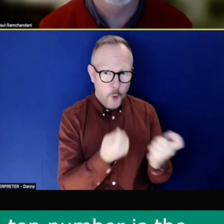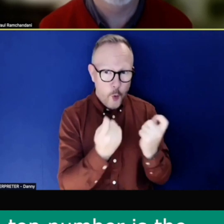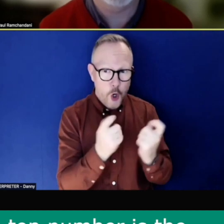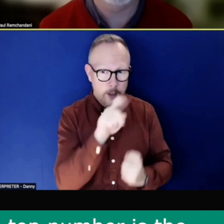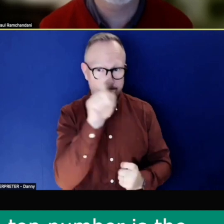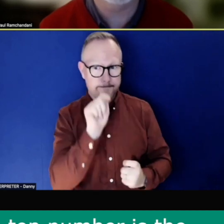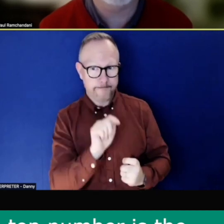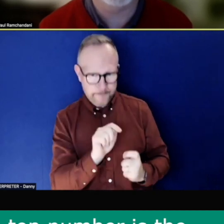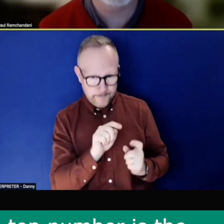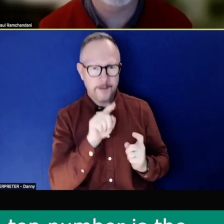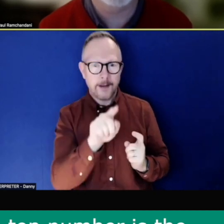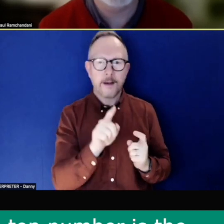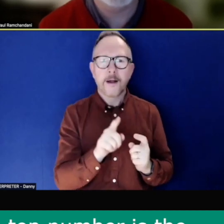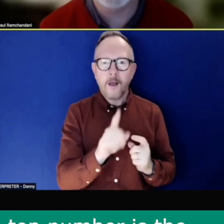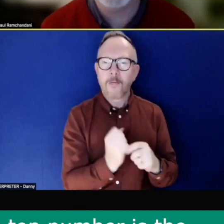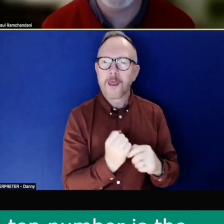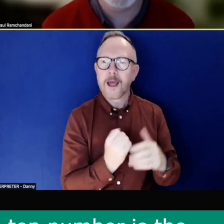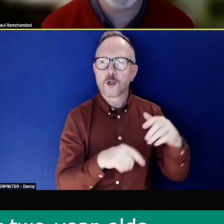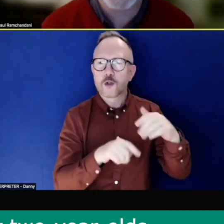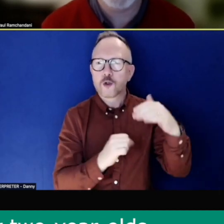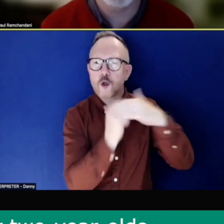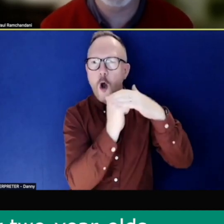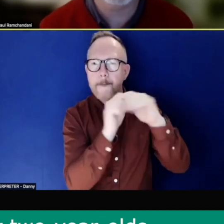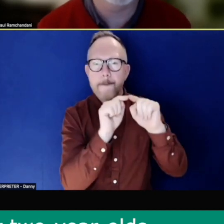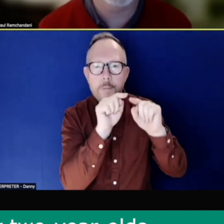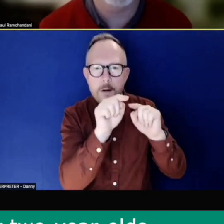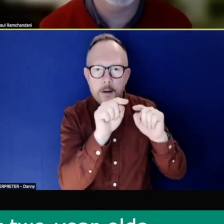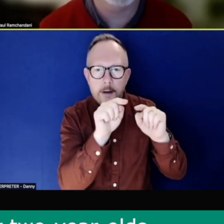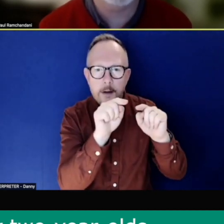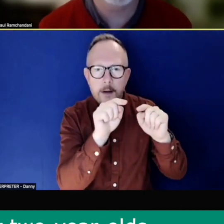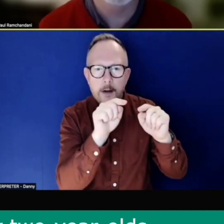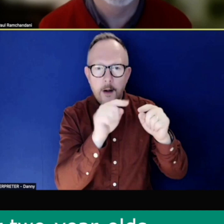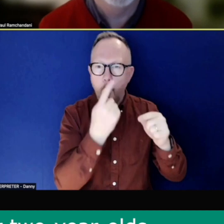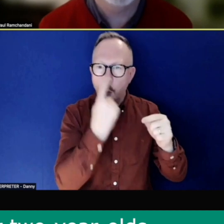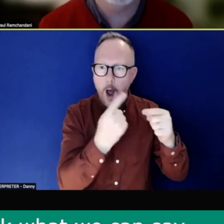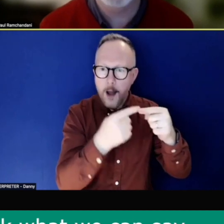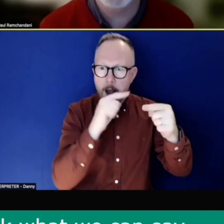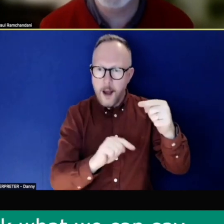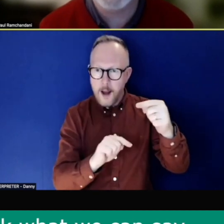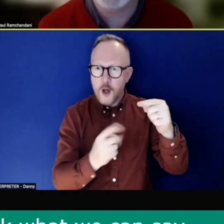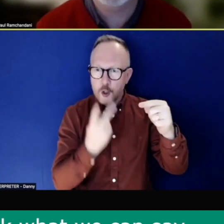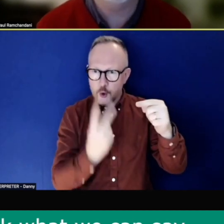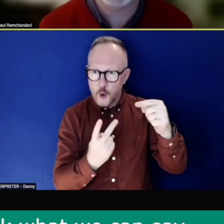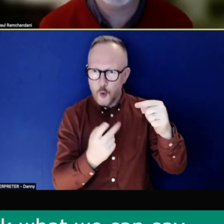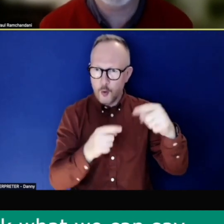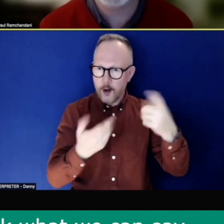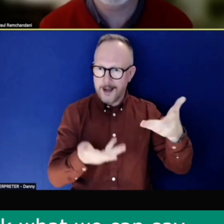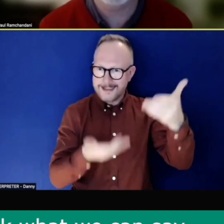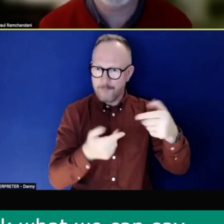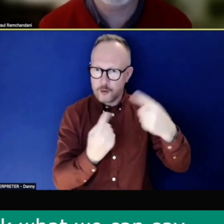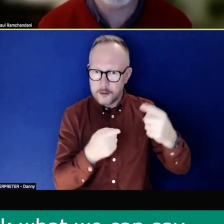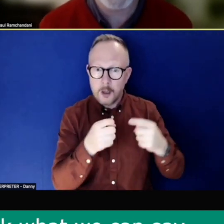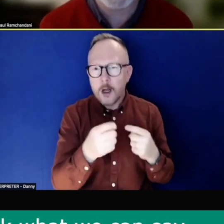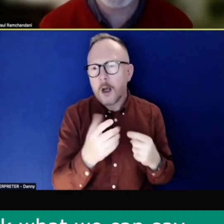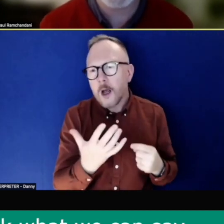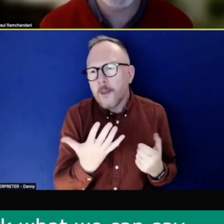the score difference for 1-year-olds, and the bottom number is the score difference for 2-year-olds. Those numbers actually overlap quite a lot,